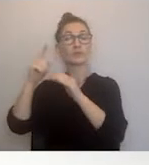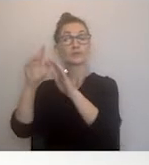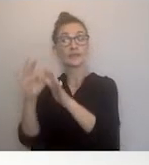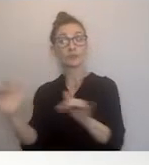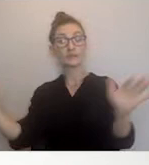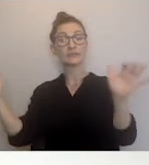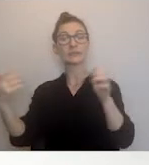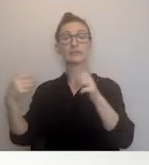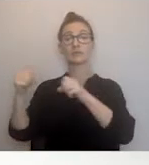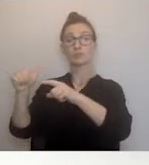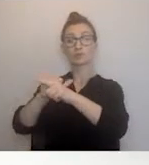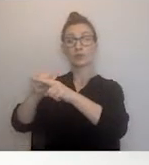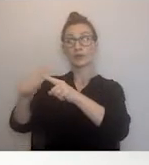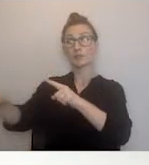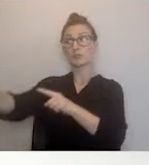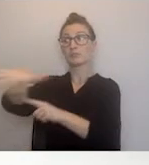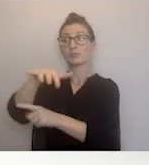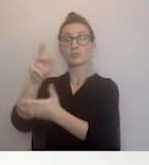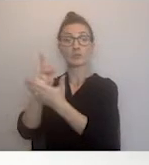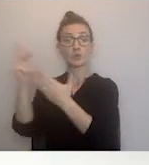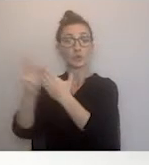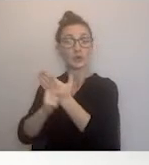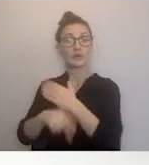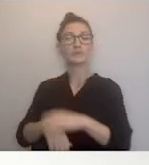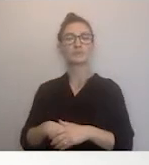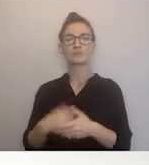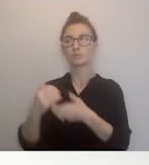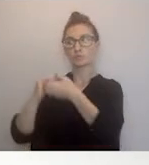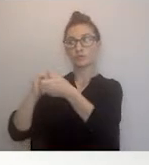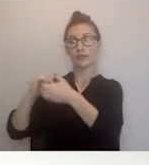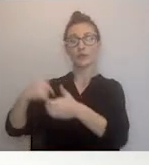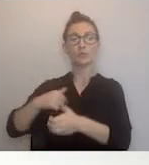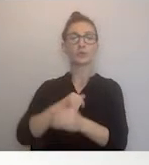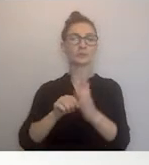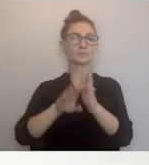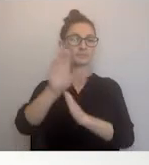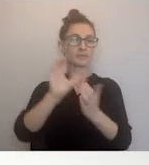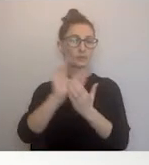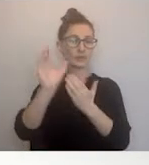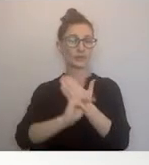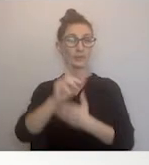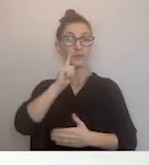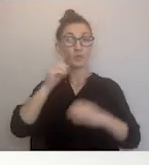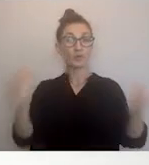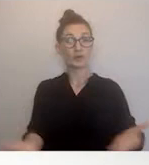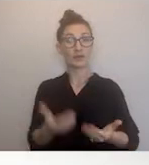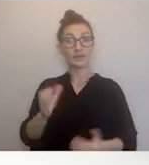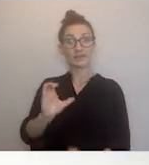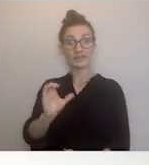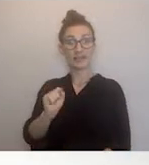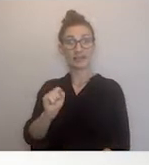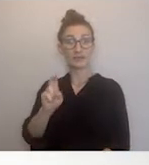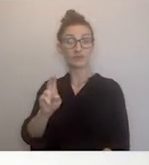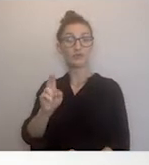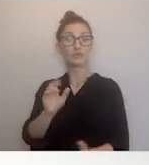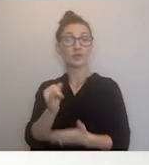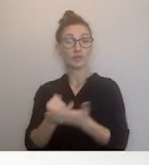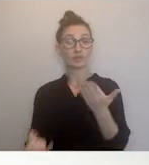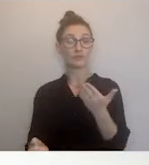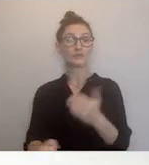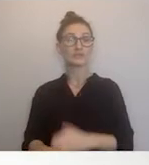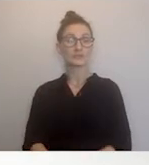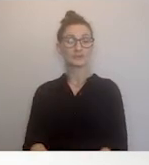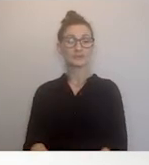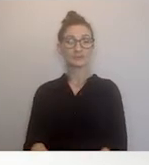diversity, training out for different programs in the community, and together we write a majority of the curriculum that we use at CFC